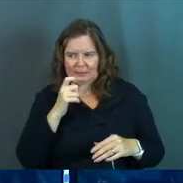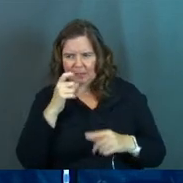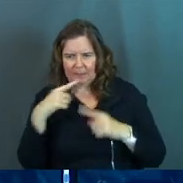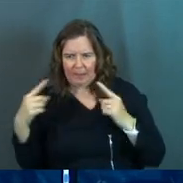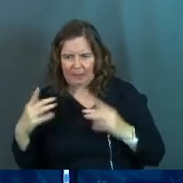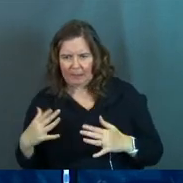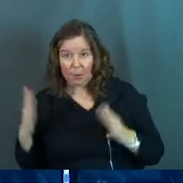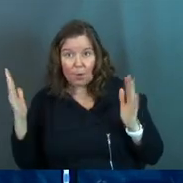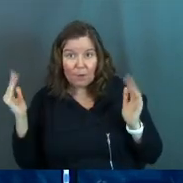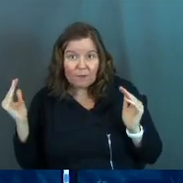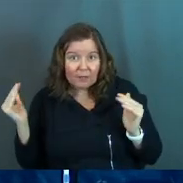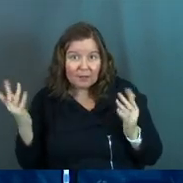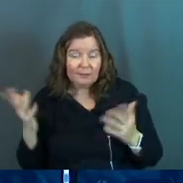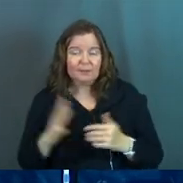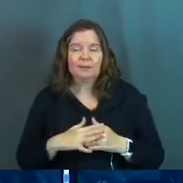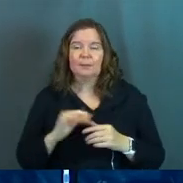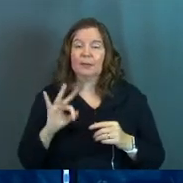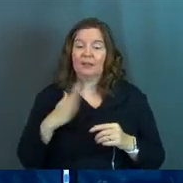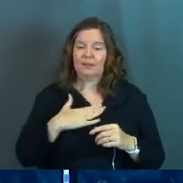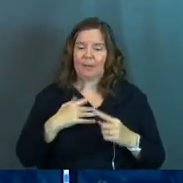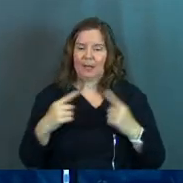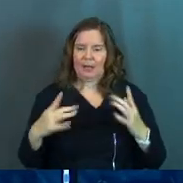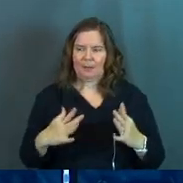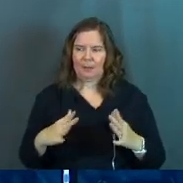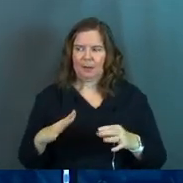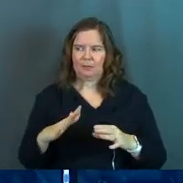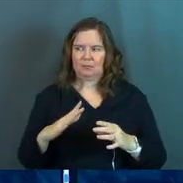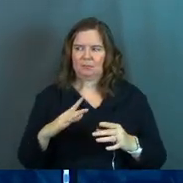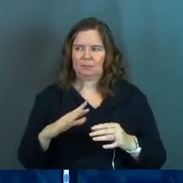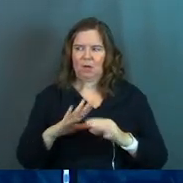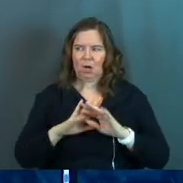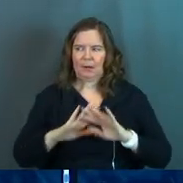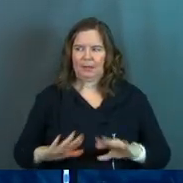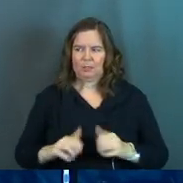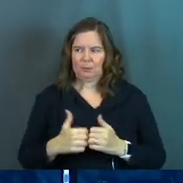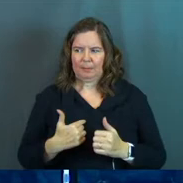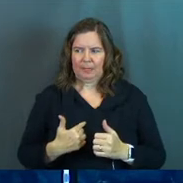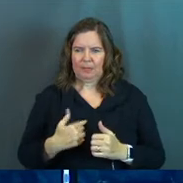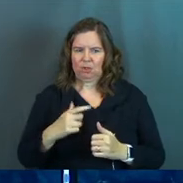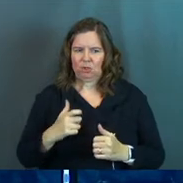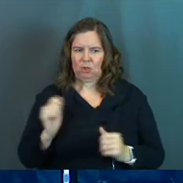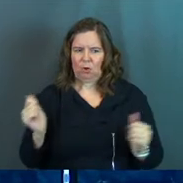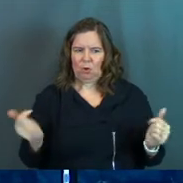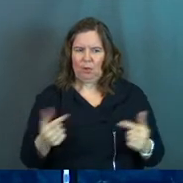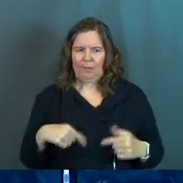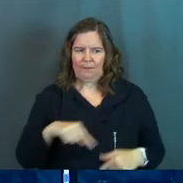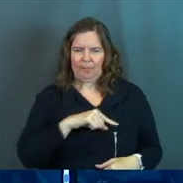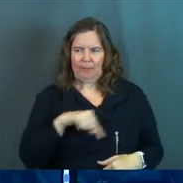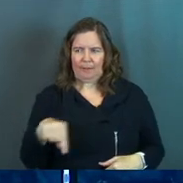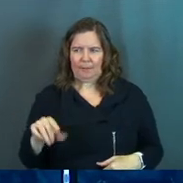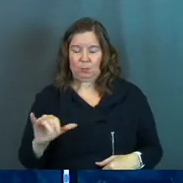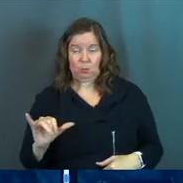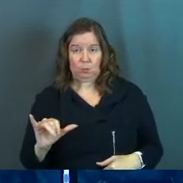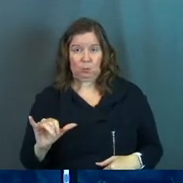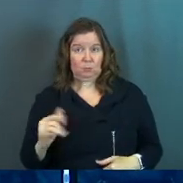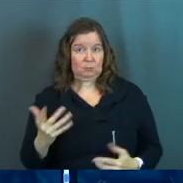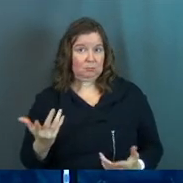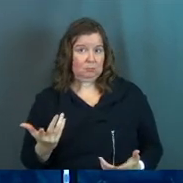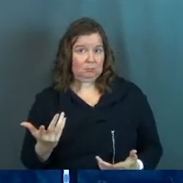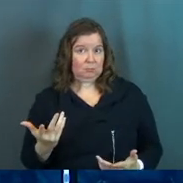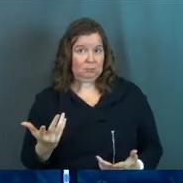aren't my enemies, hopefully. But if my enemies are at peace with me, then shouldn't all of them be as well?